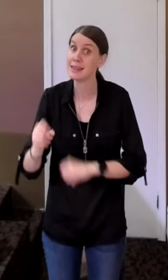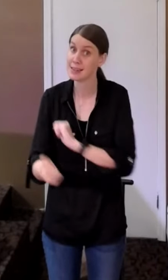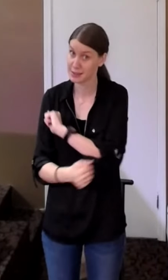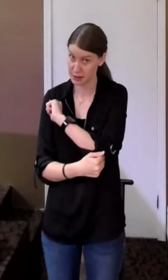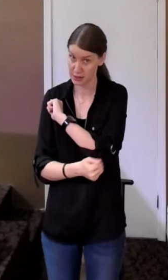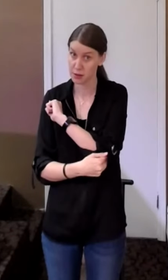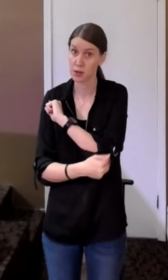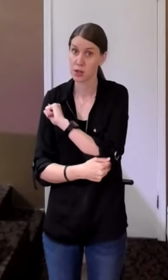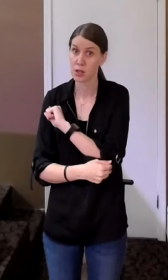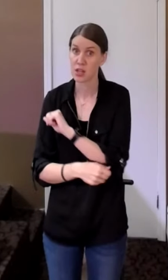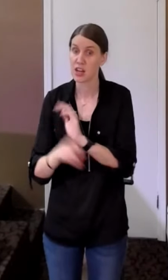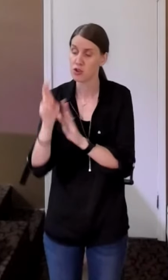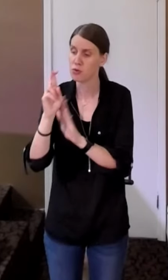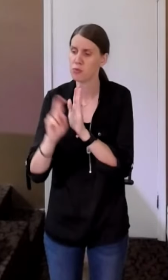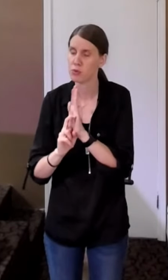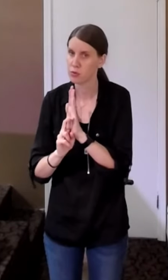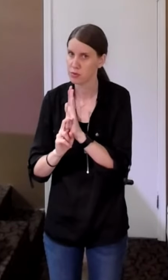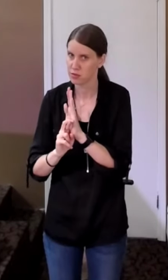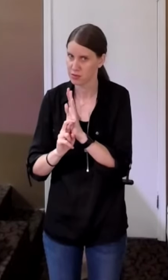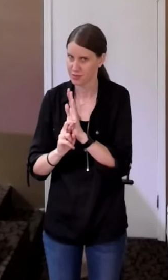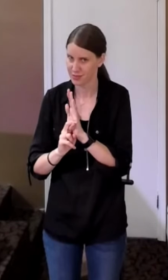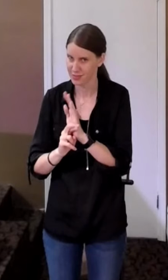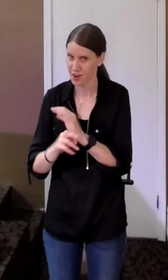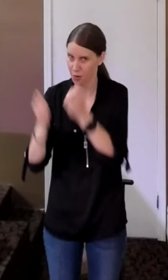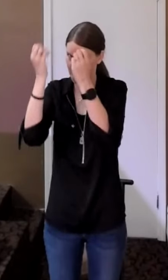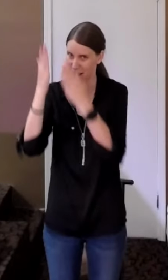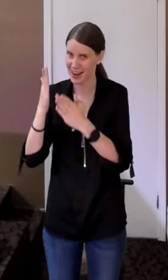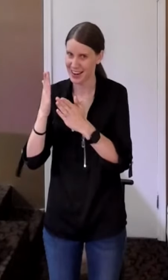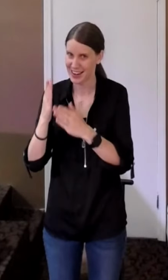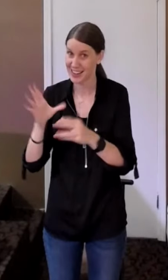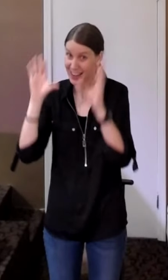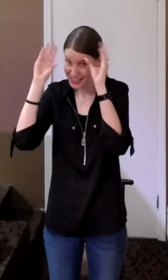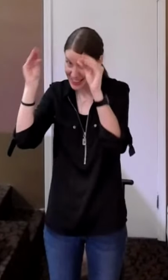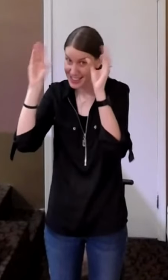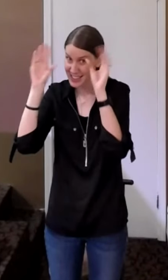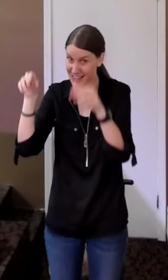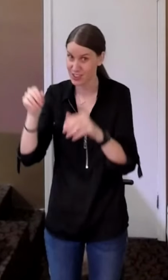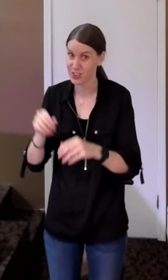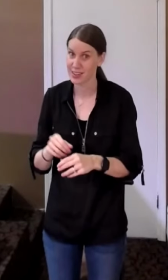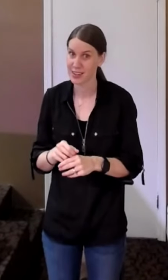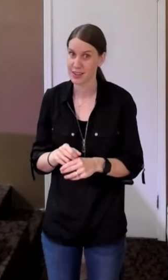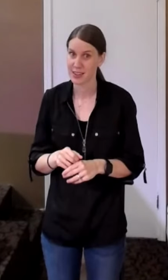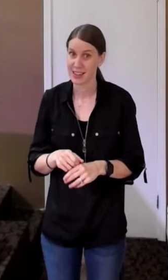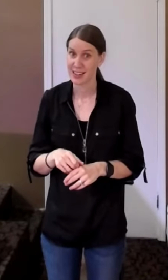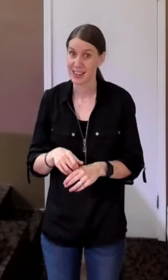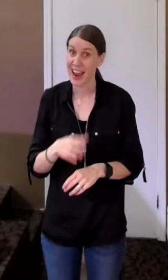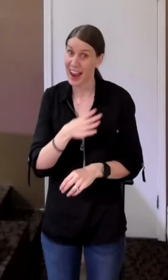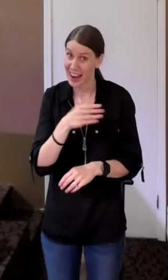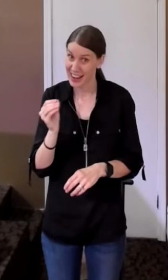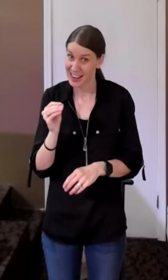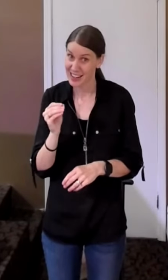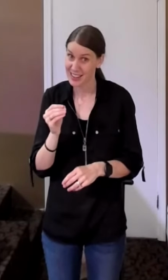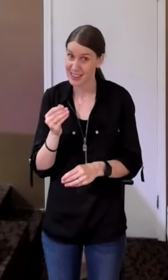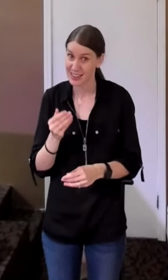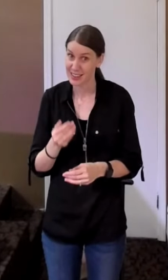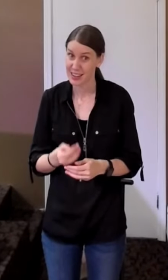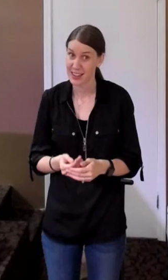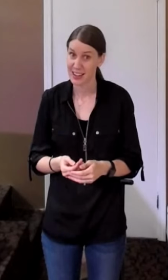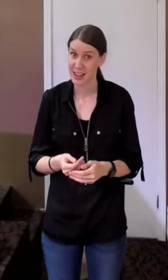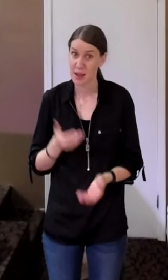where you have to set the rules, when you have to give the guidelines, and then also when you have to be the one to pick up all the